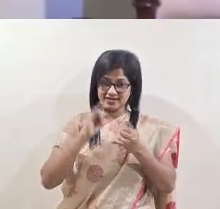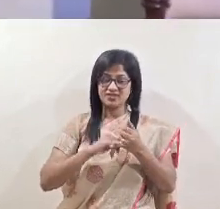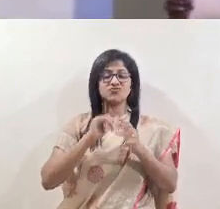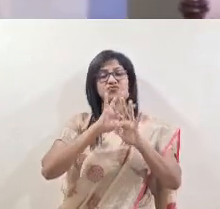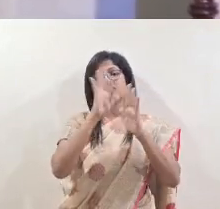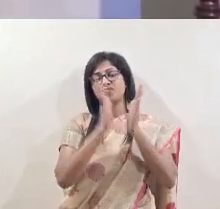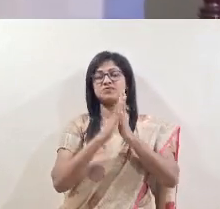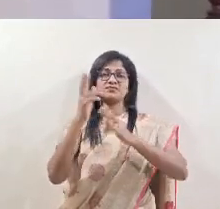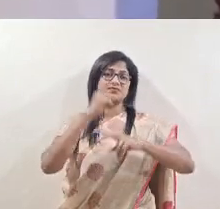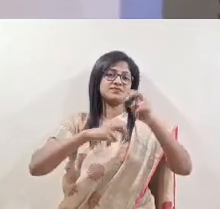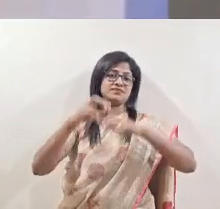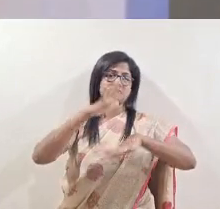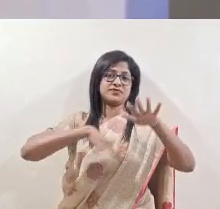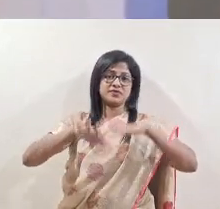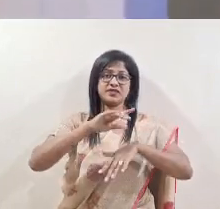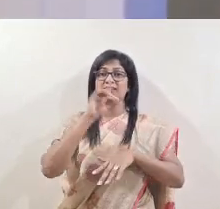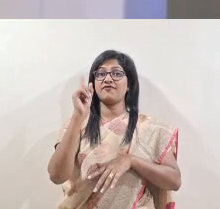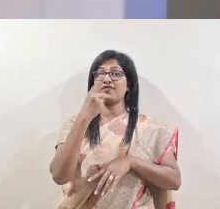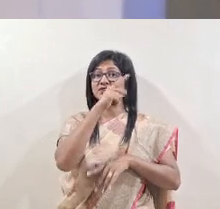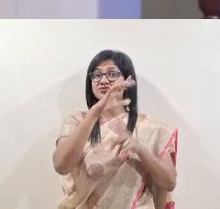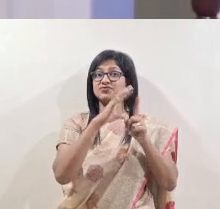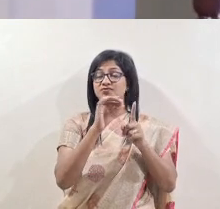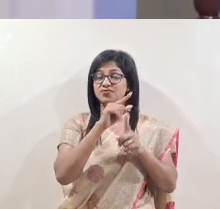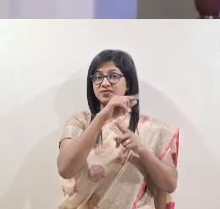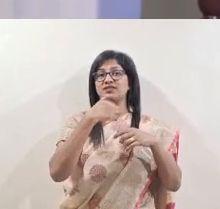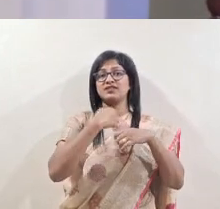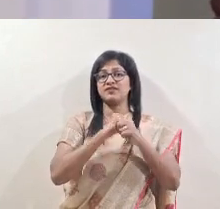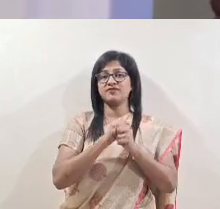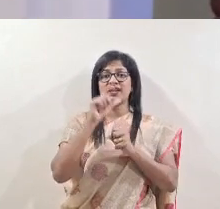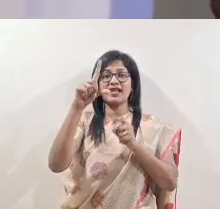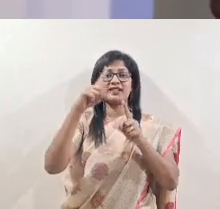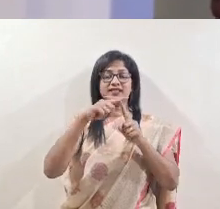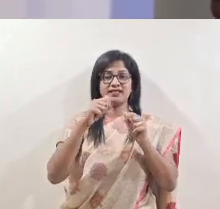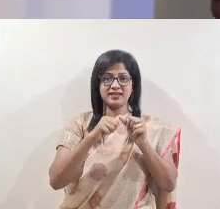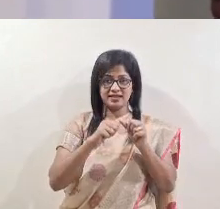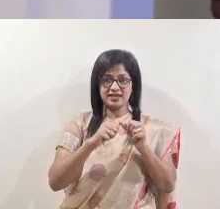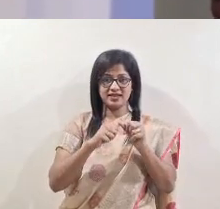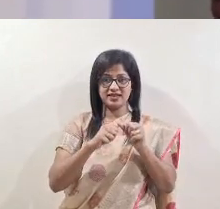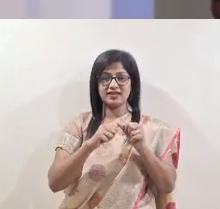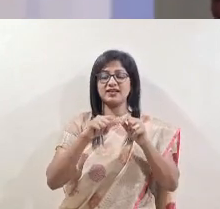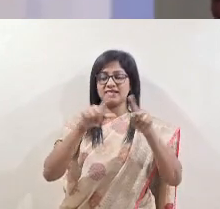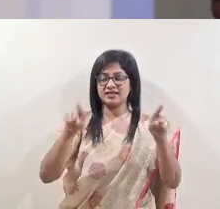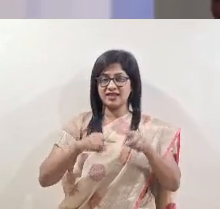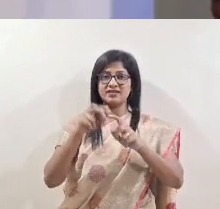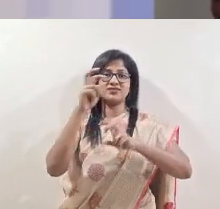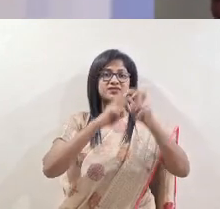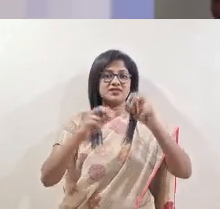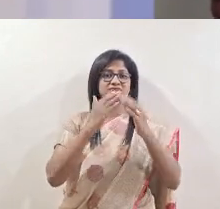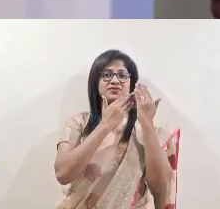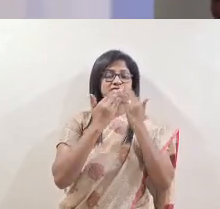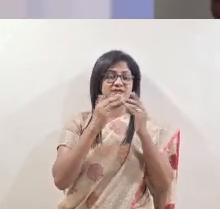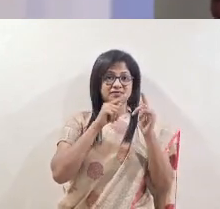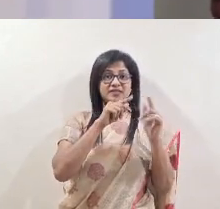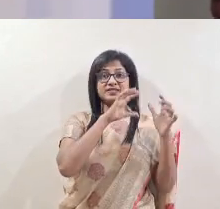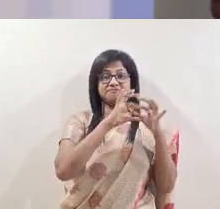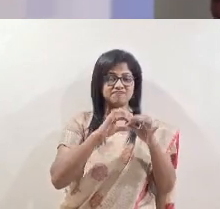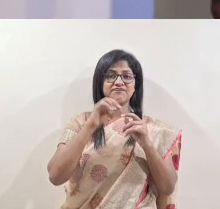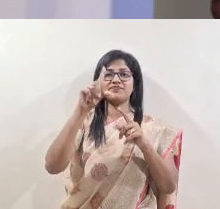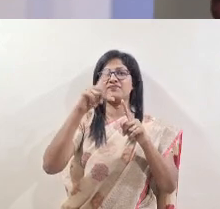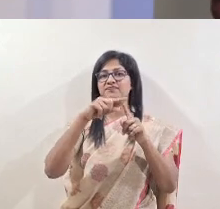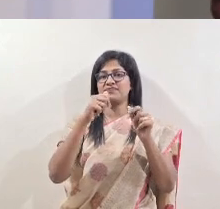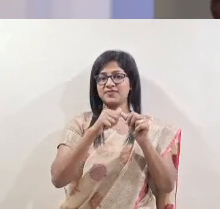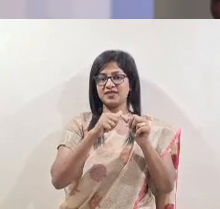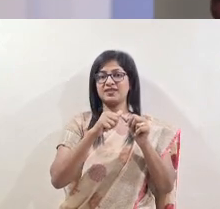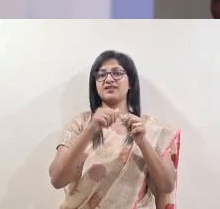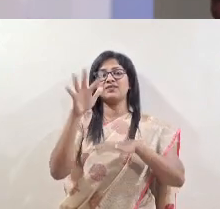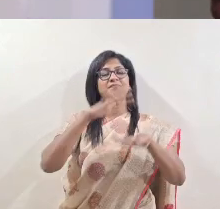transportation planning, because the first thing they did is they developed LTA, Land Transport Academy, and through that LTA, they